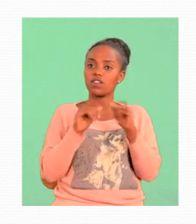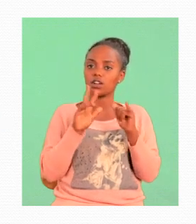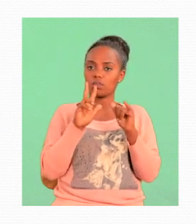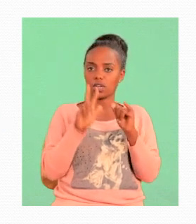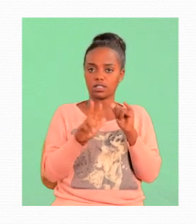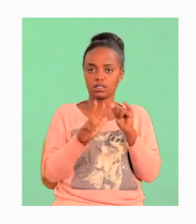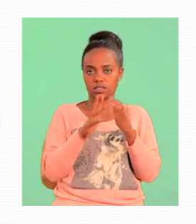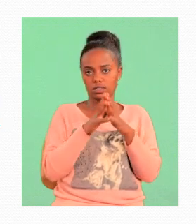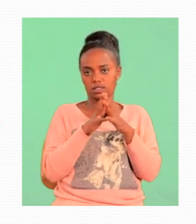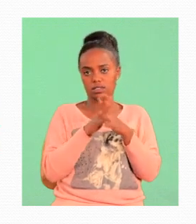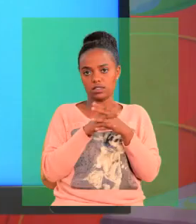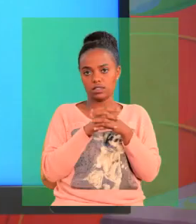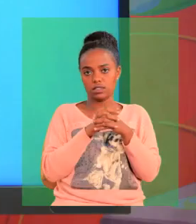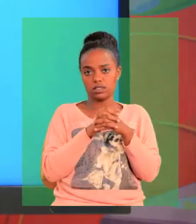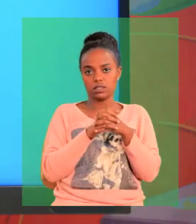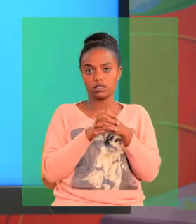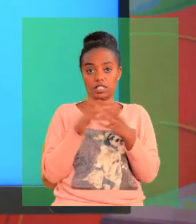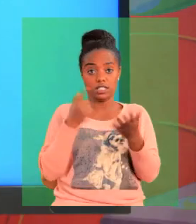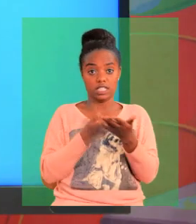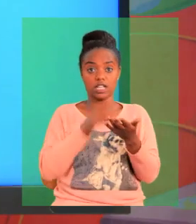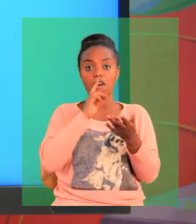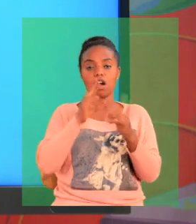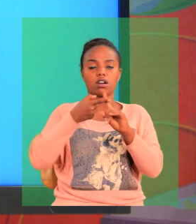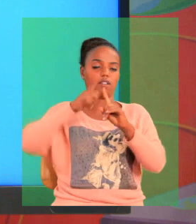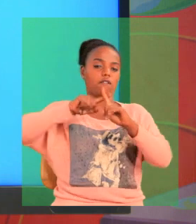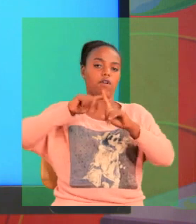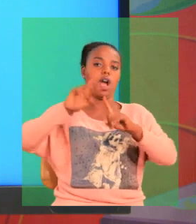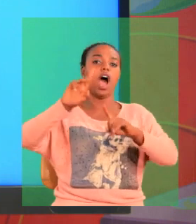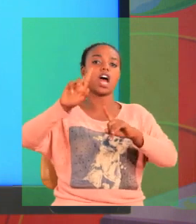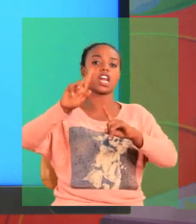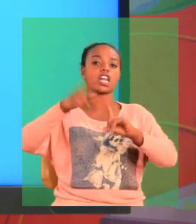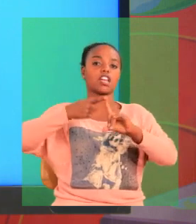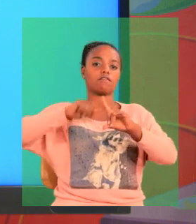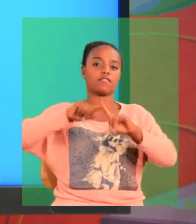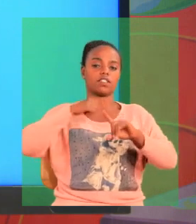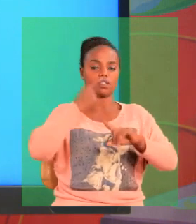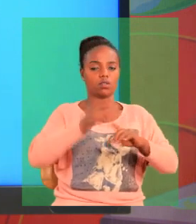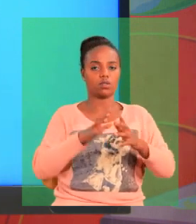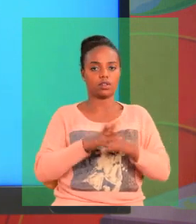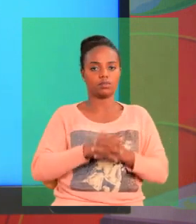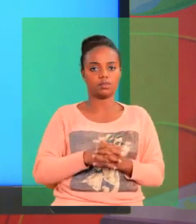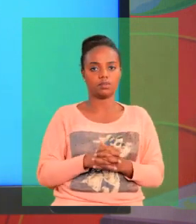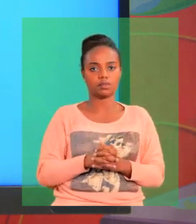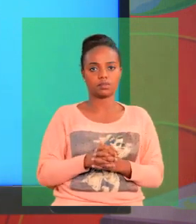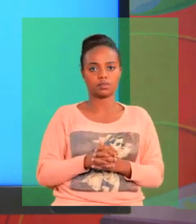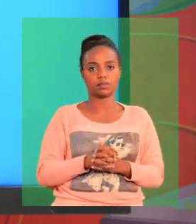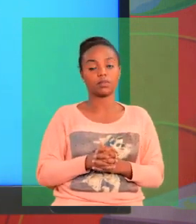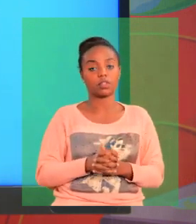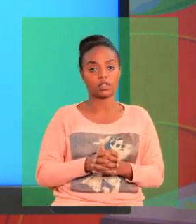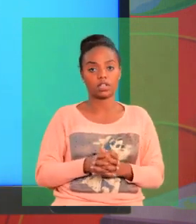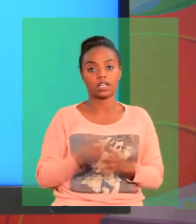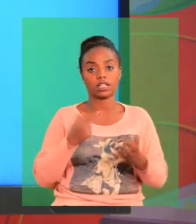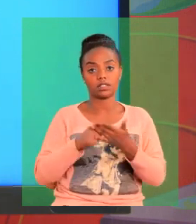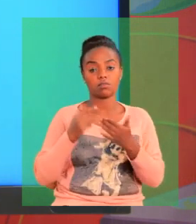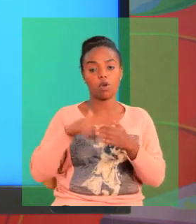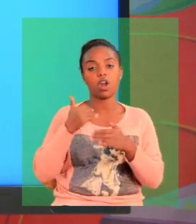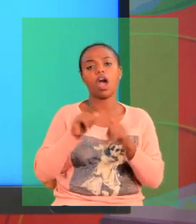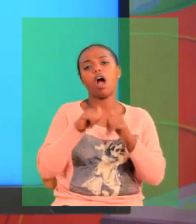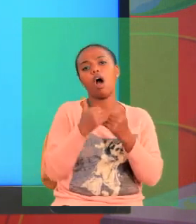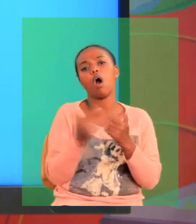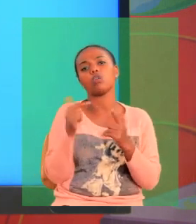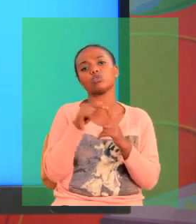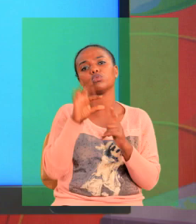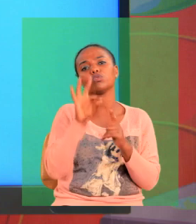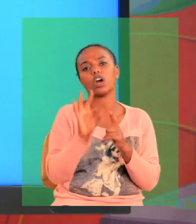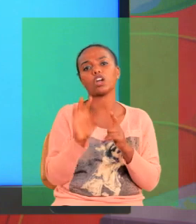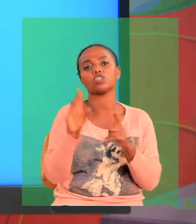3. So it's the R inverse. Okay, now next to this we'll see how to find